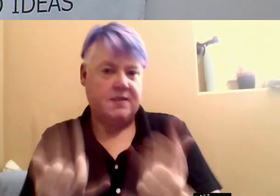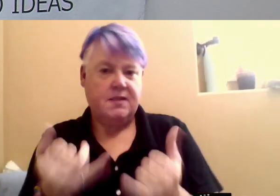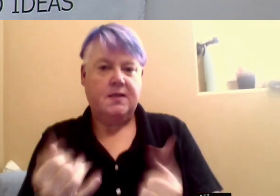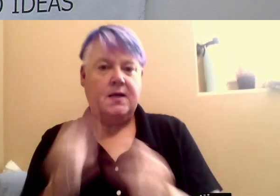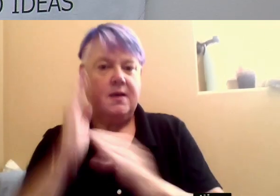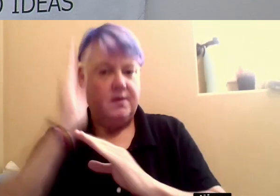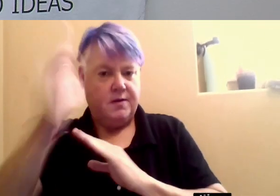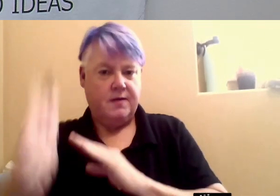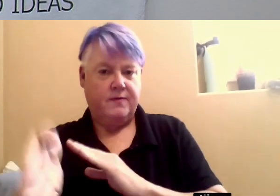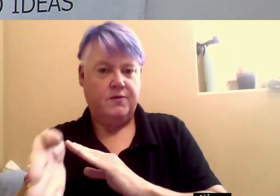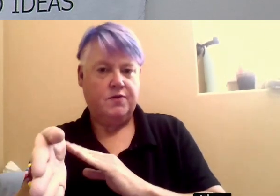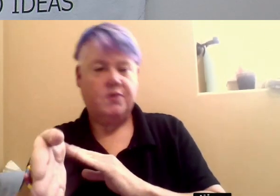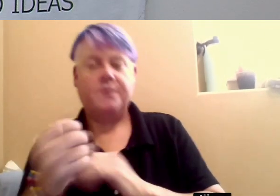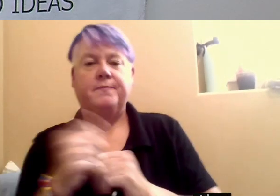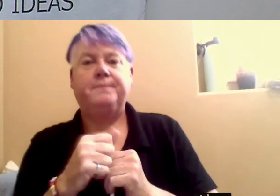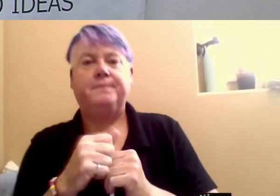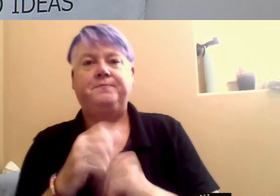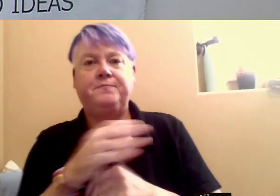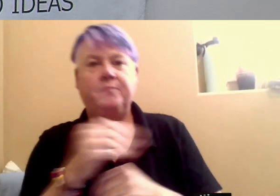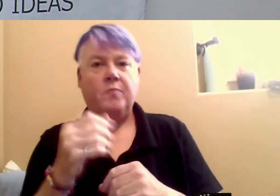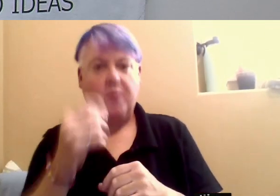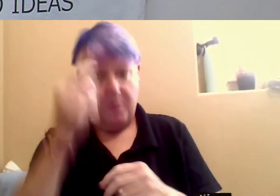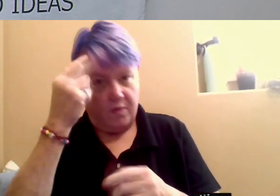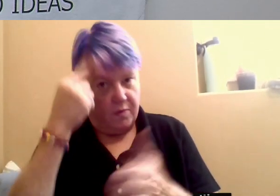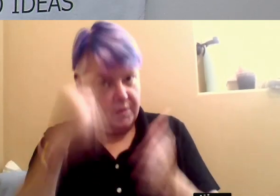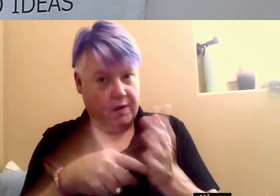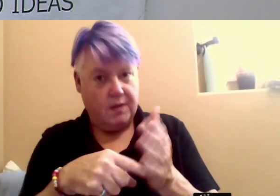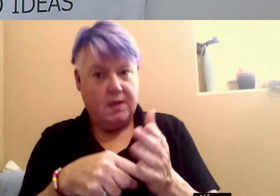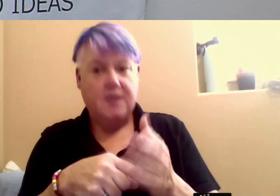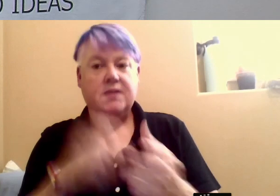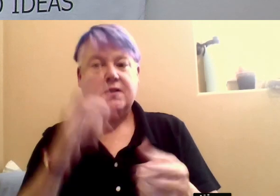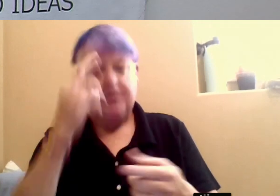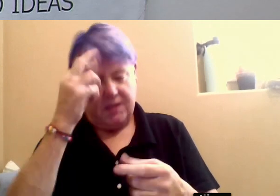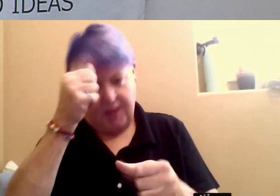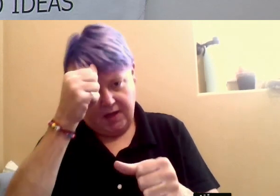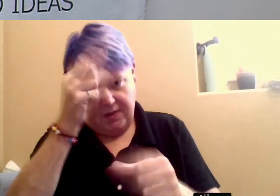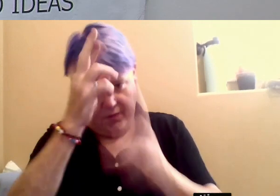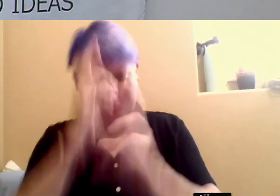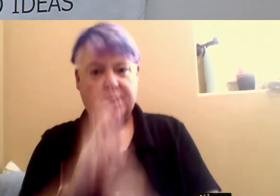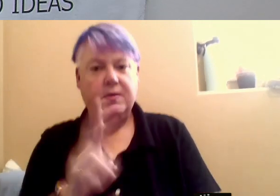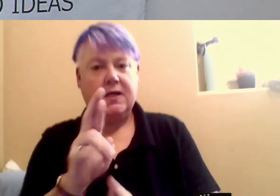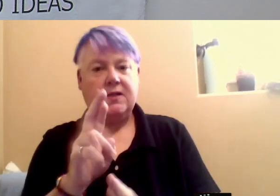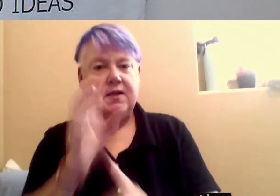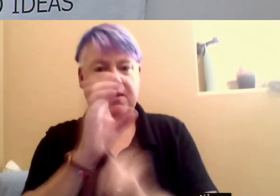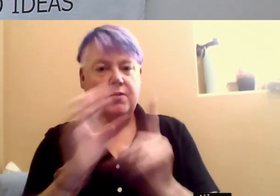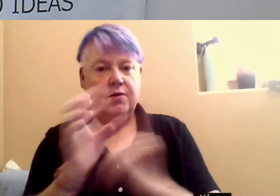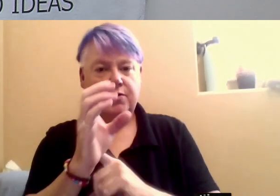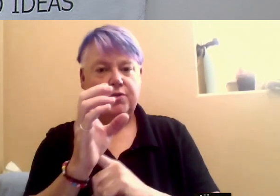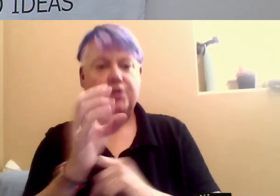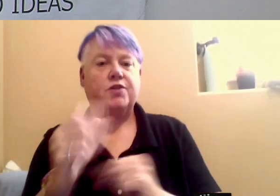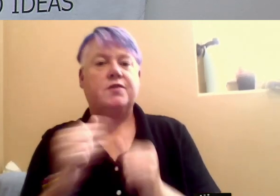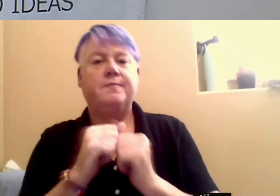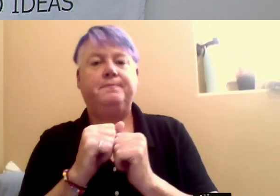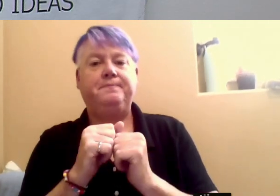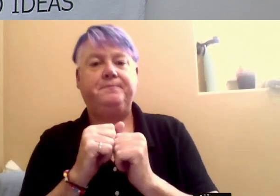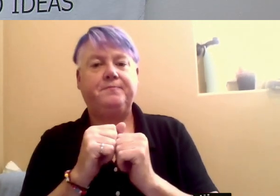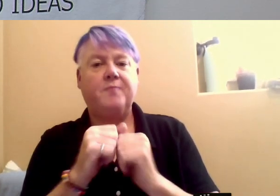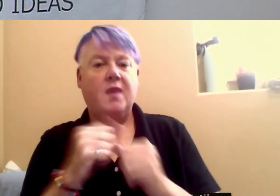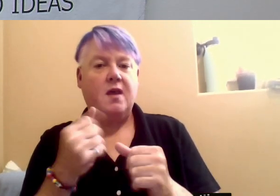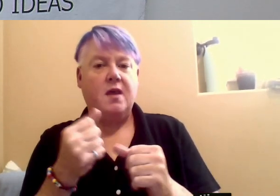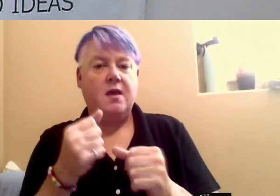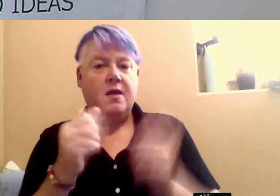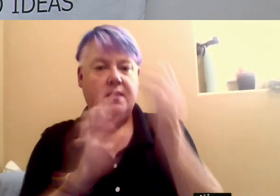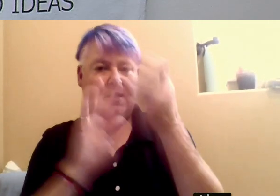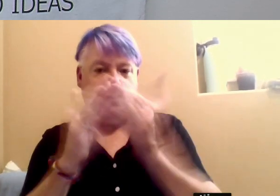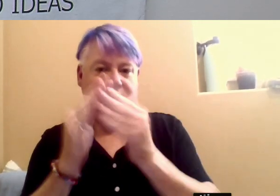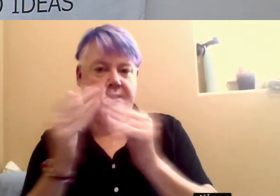past, present, and future, while recognizing and respecting their cultural heritage, beliefs, and relationship to the land. The city of Lethbridge is